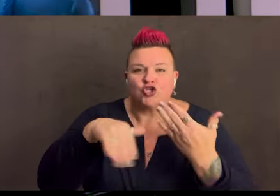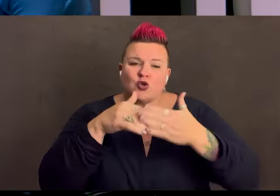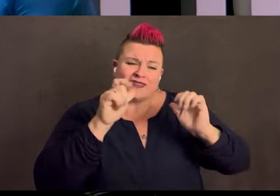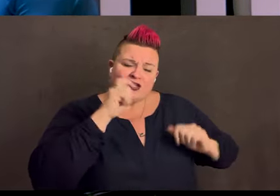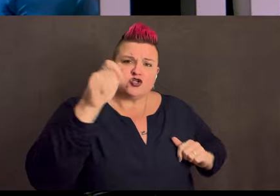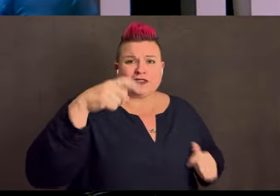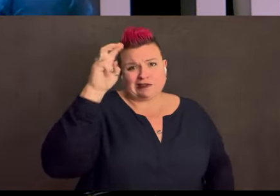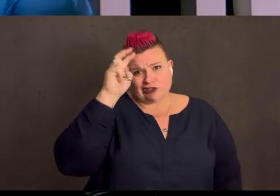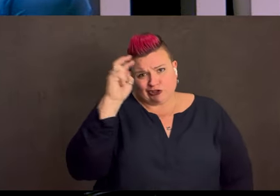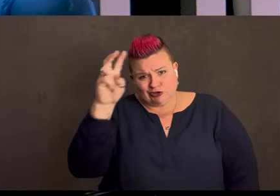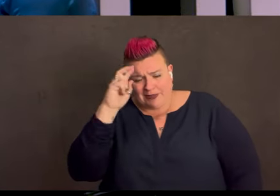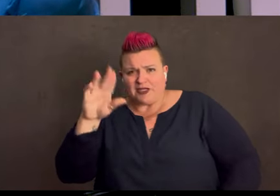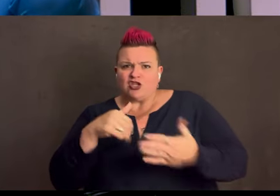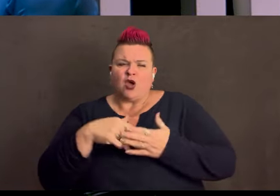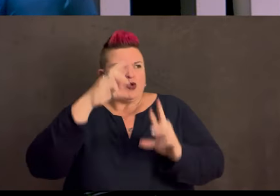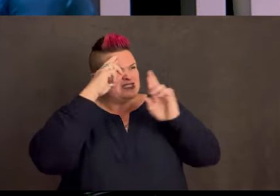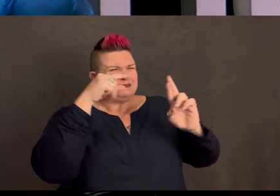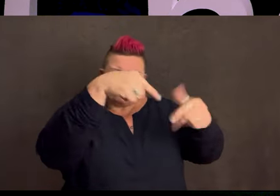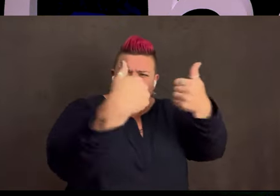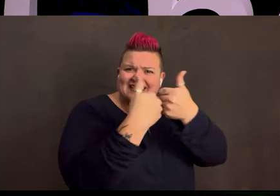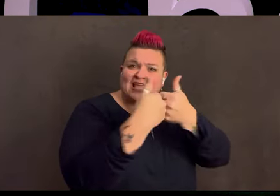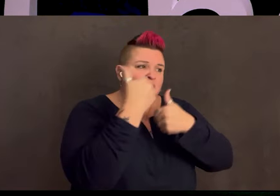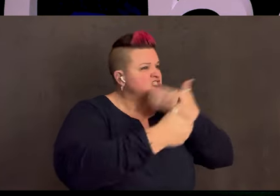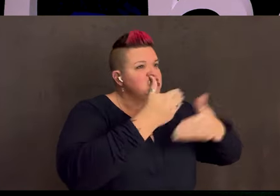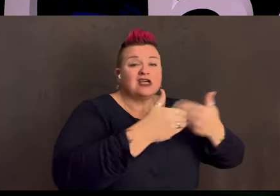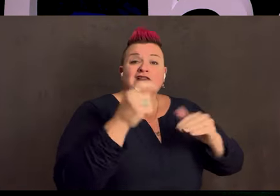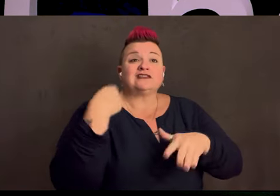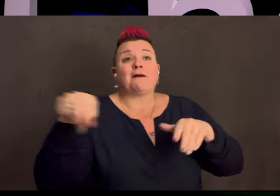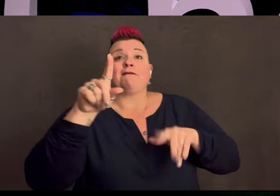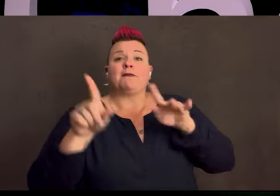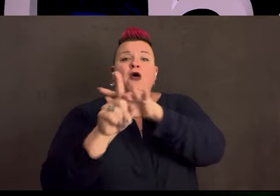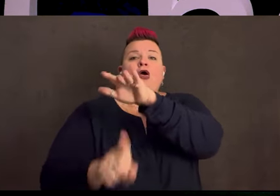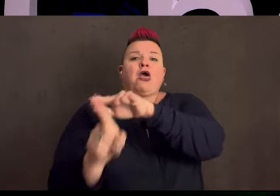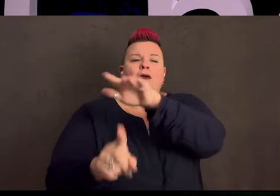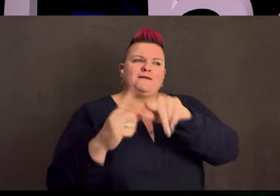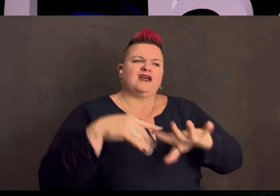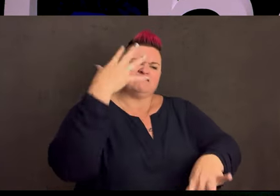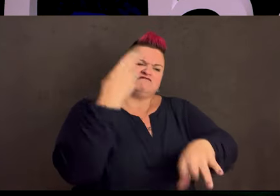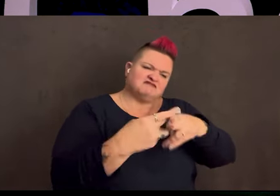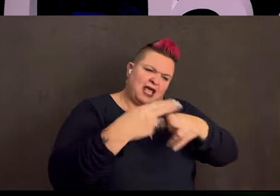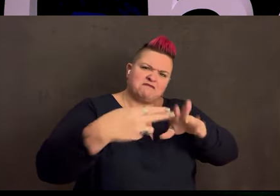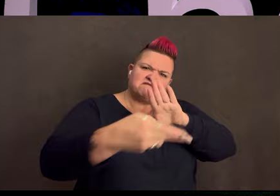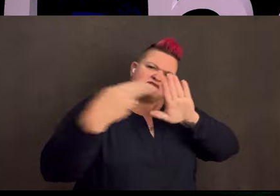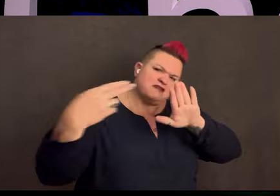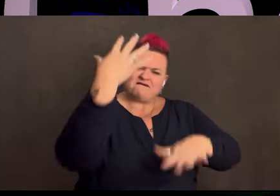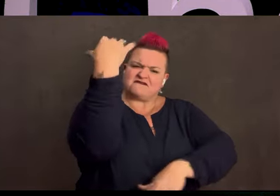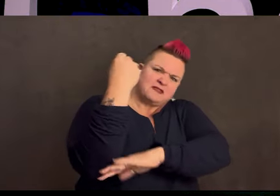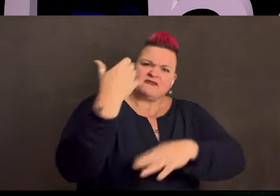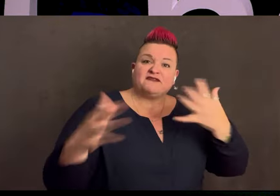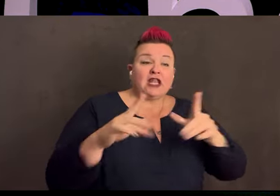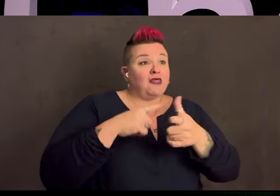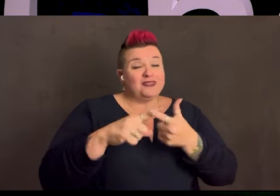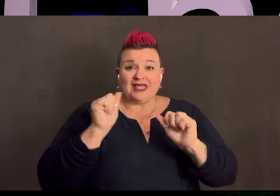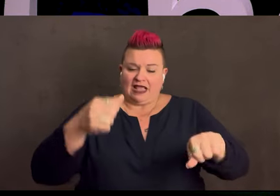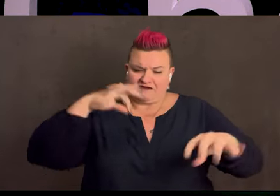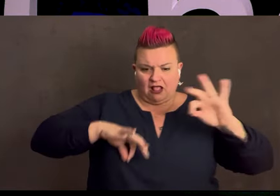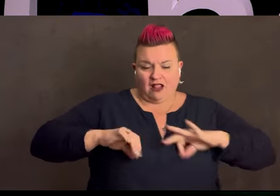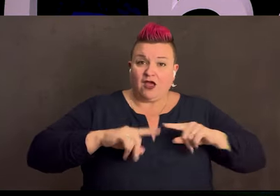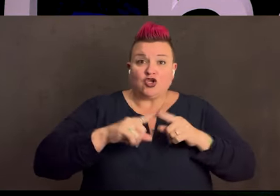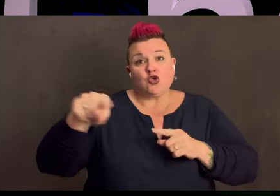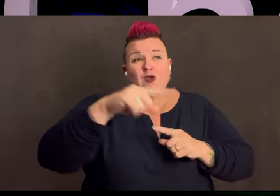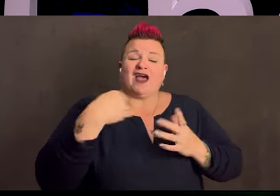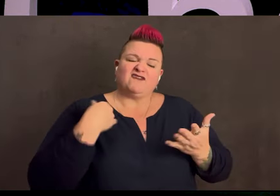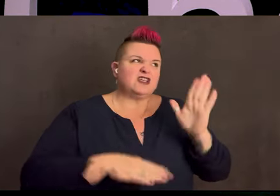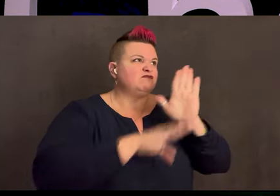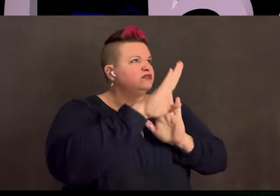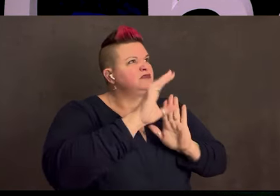on them. No need for tripping on them, I just respect the game. While others come and go, we building a solid name. Ay, it's harder to move smarter when it's less to gain. Gotta